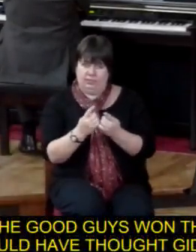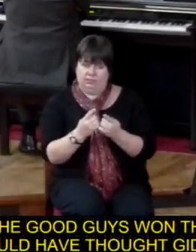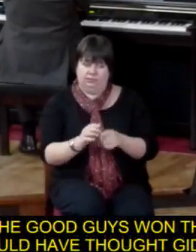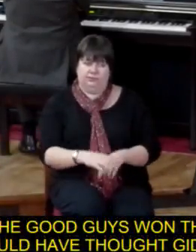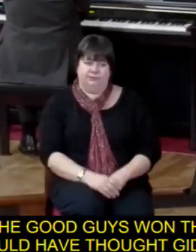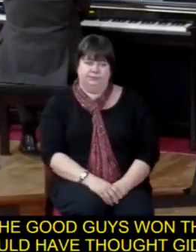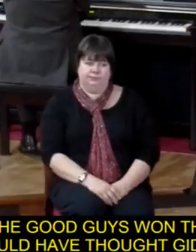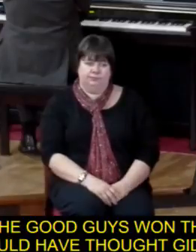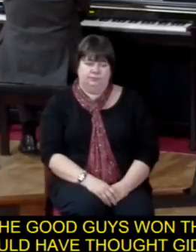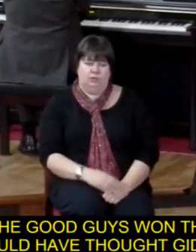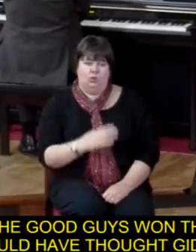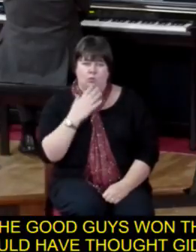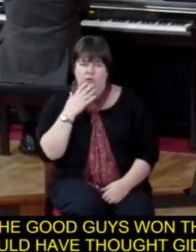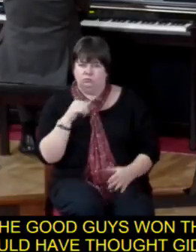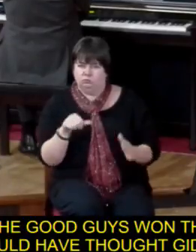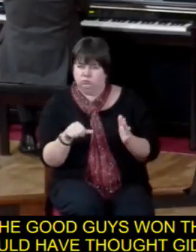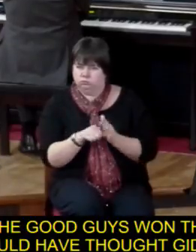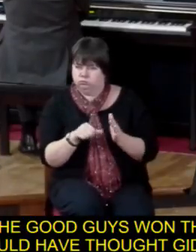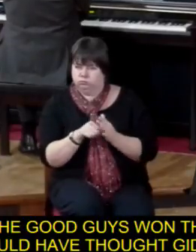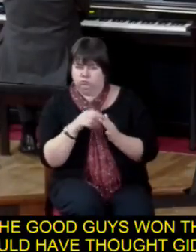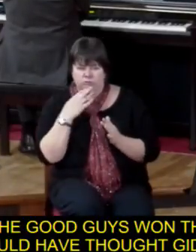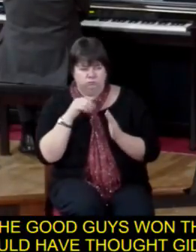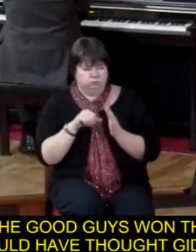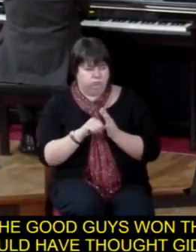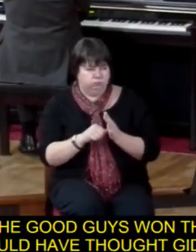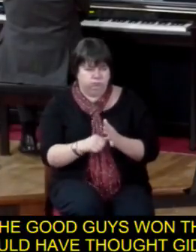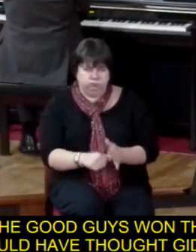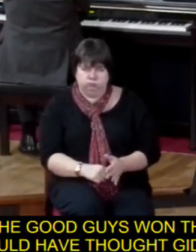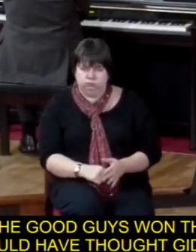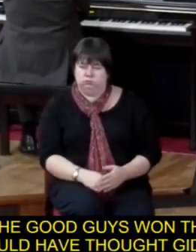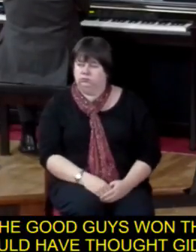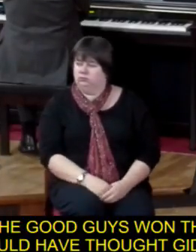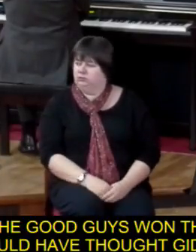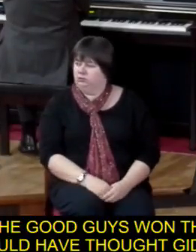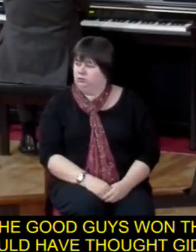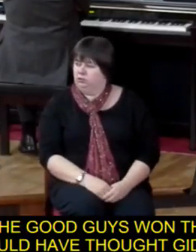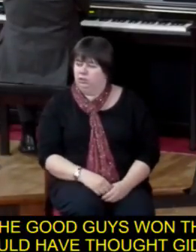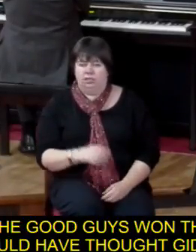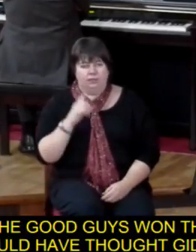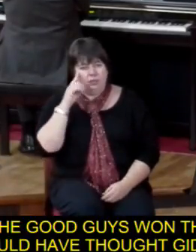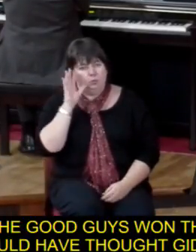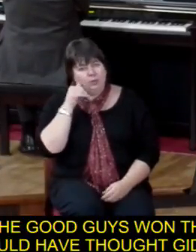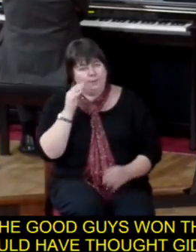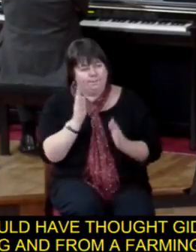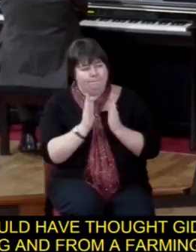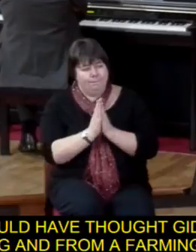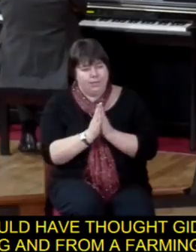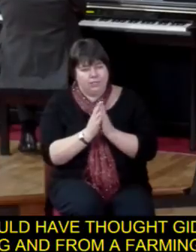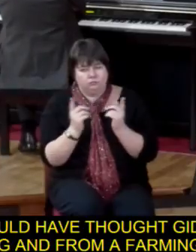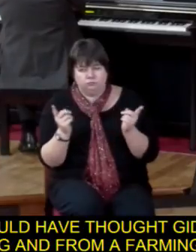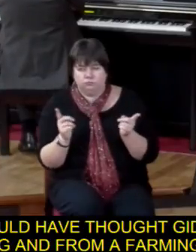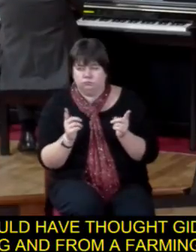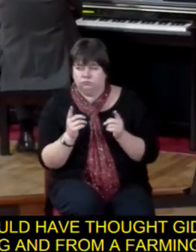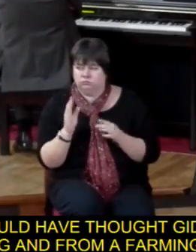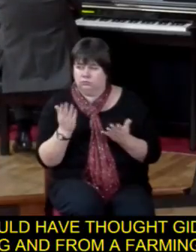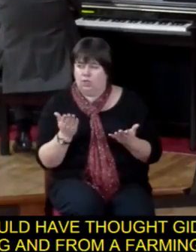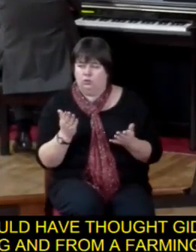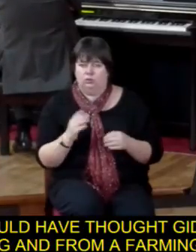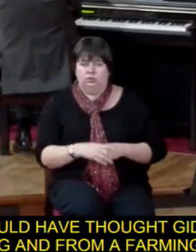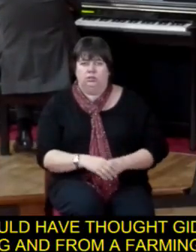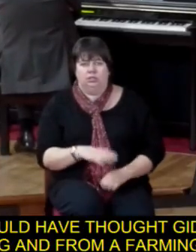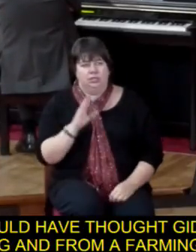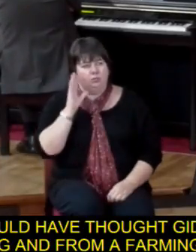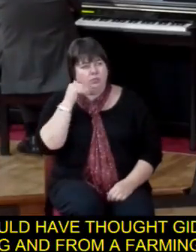really difficult, really hard, really challenging for you. Now we're going to say a prayer together, and then we're going to sing a song to finish our